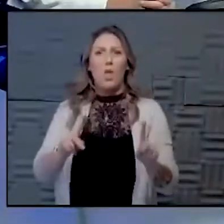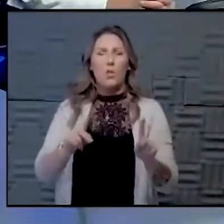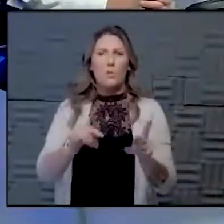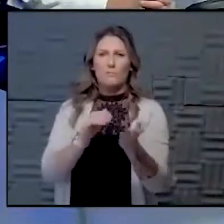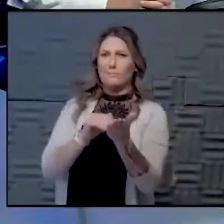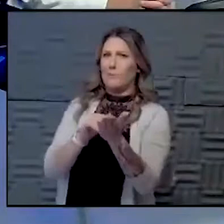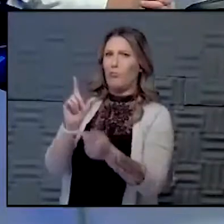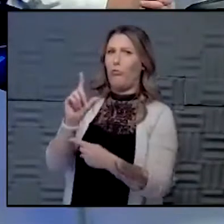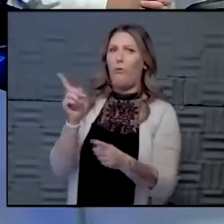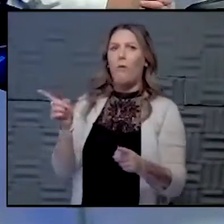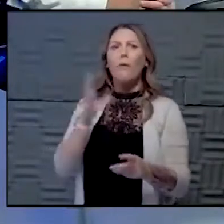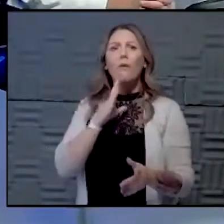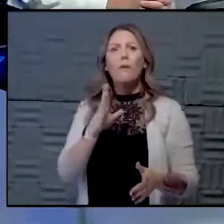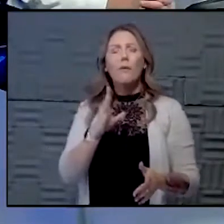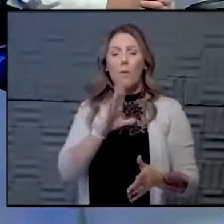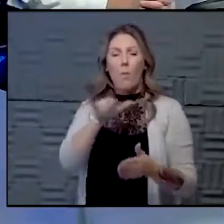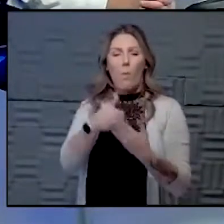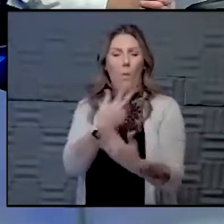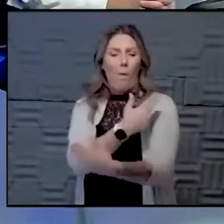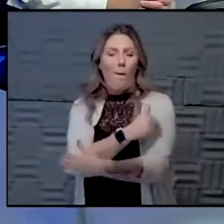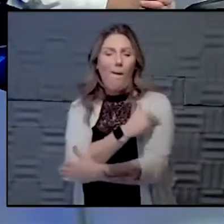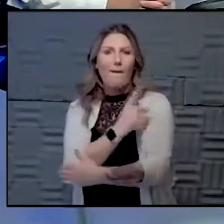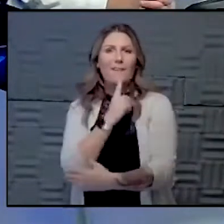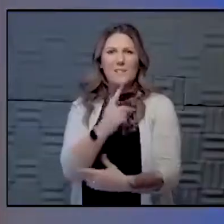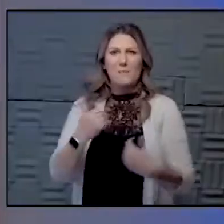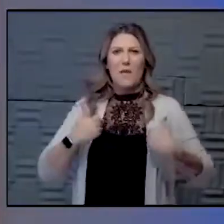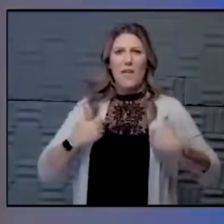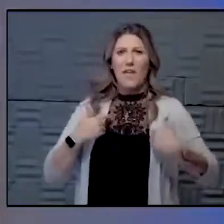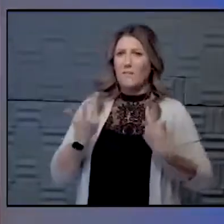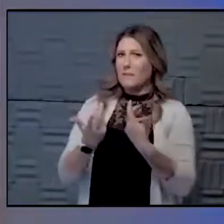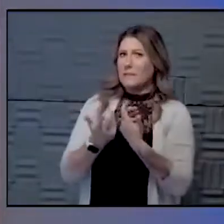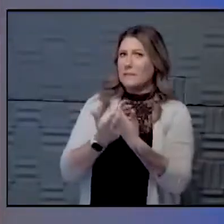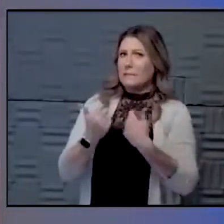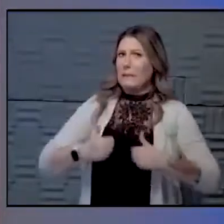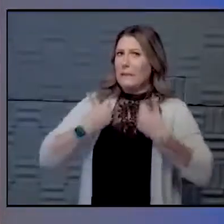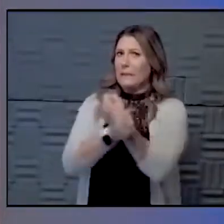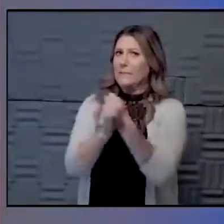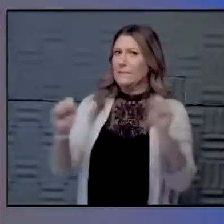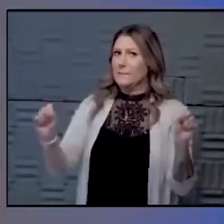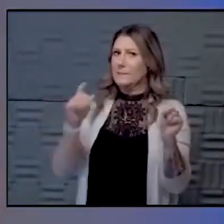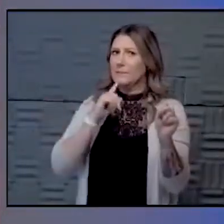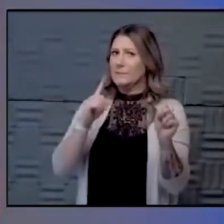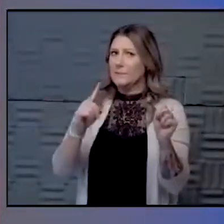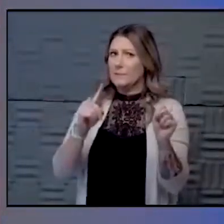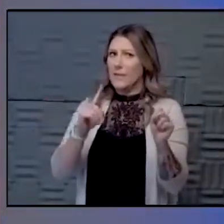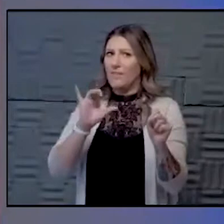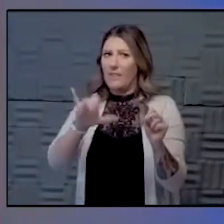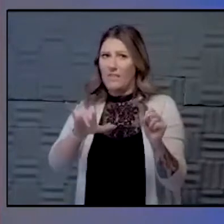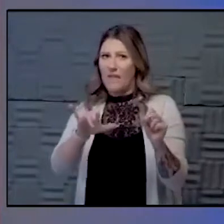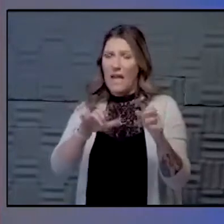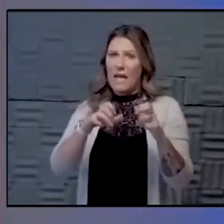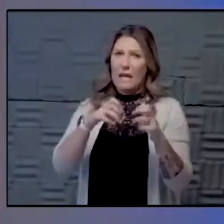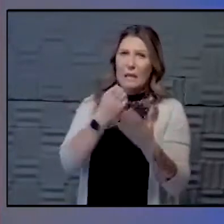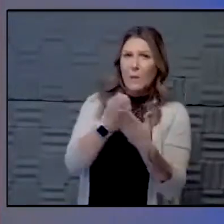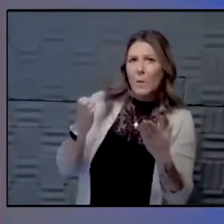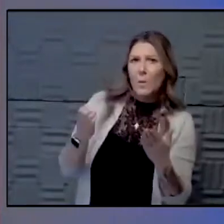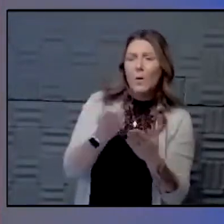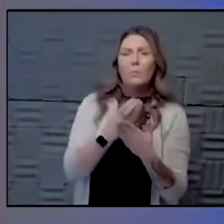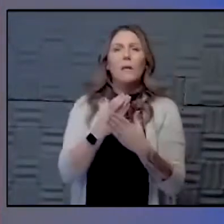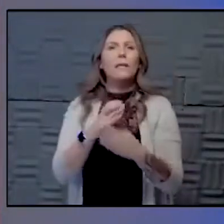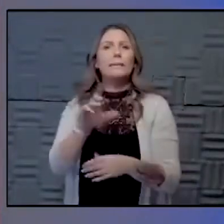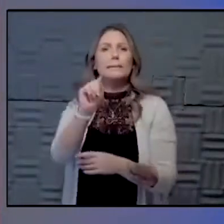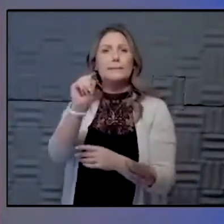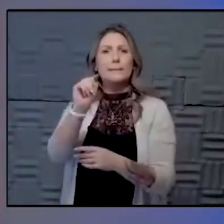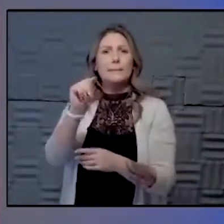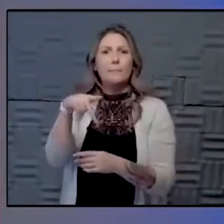Do all hospitals have the life-saving treatment? I think she's referring to TPA. That's a great question. It is a great question. Any